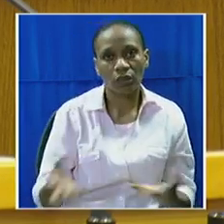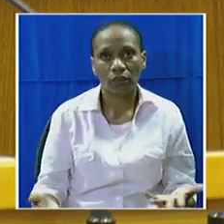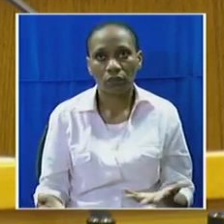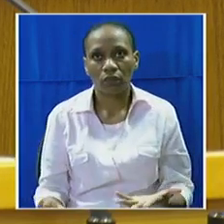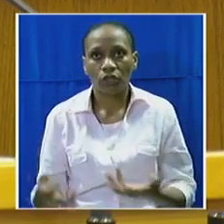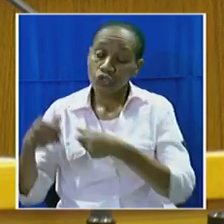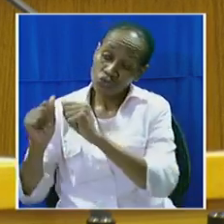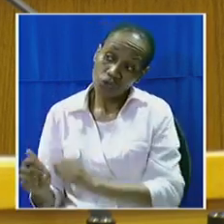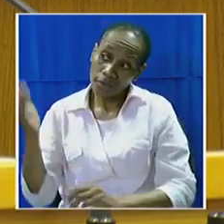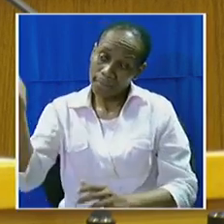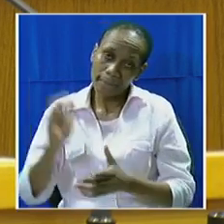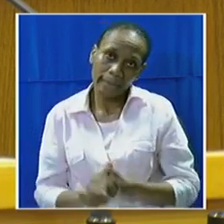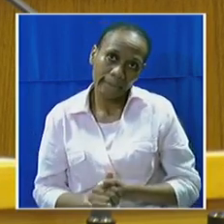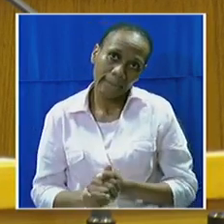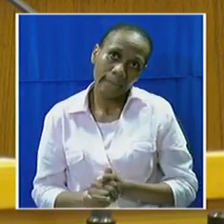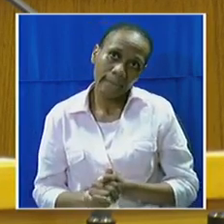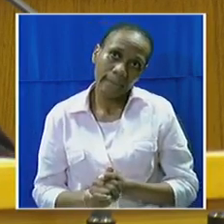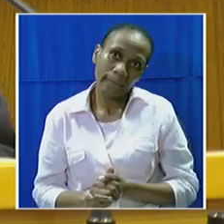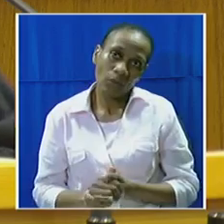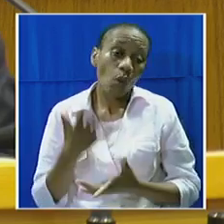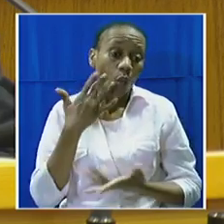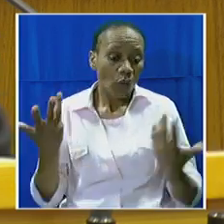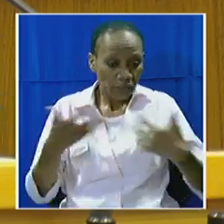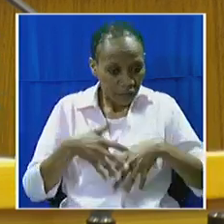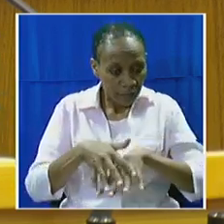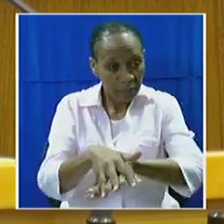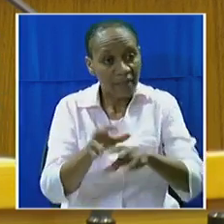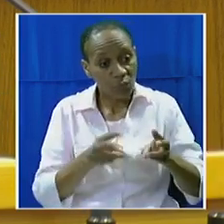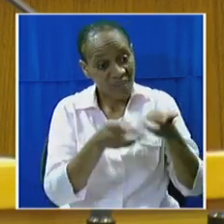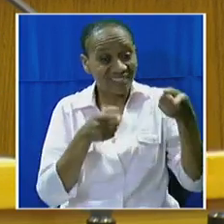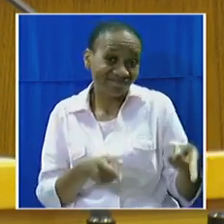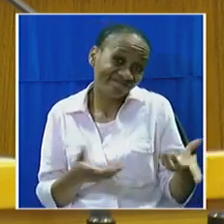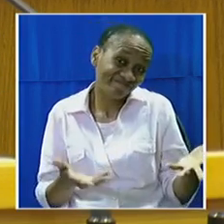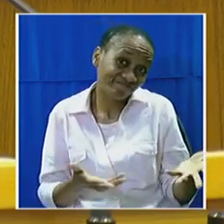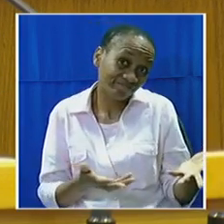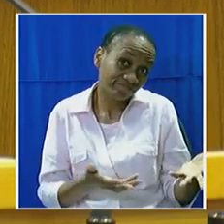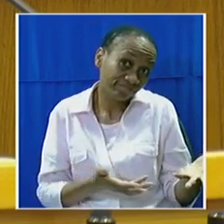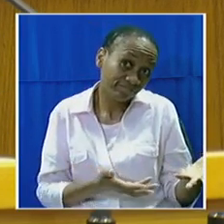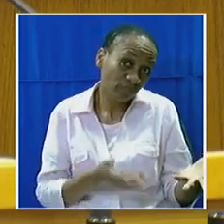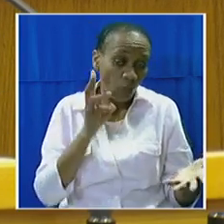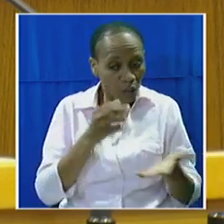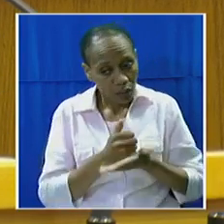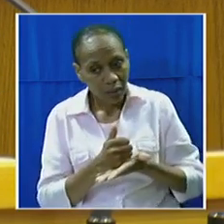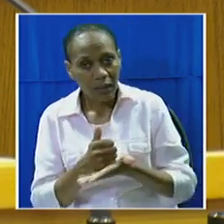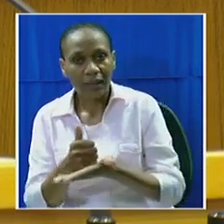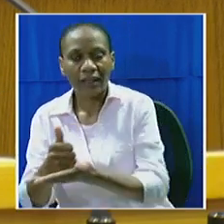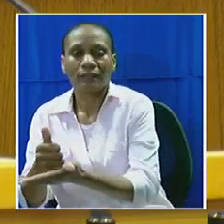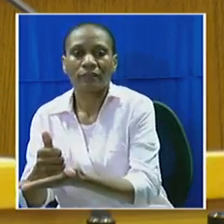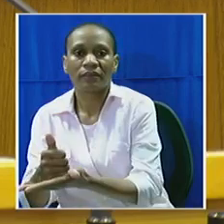Chair of the session, the implementation of this model will critically